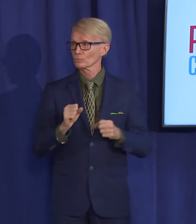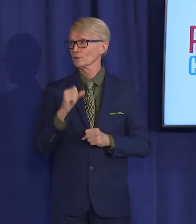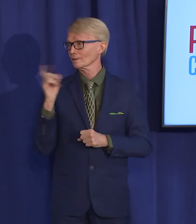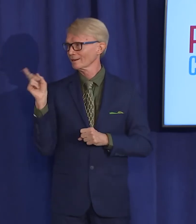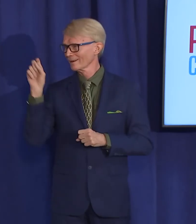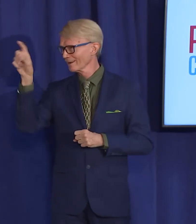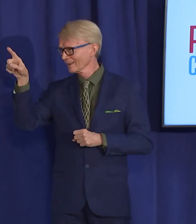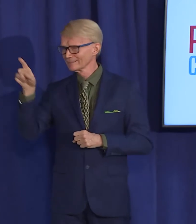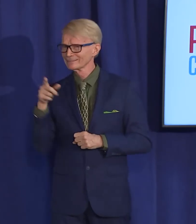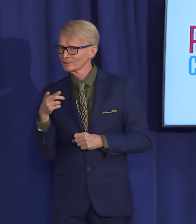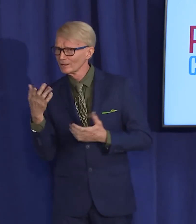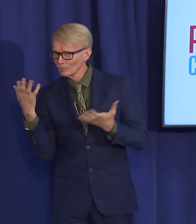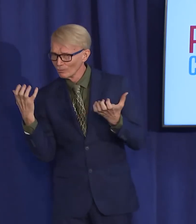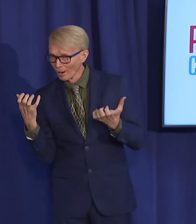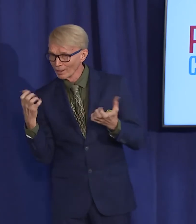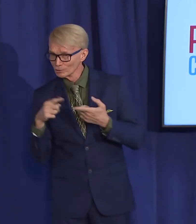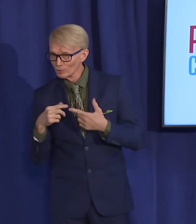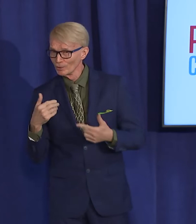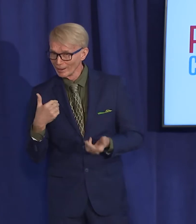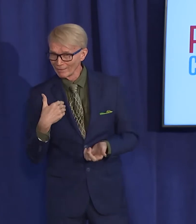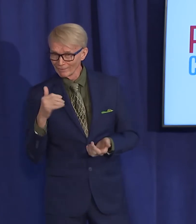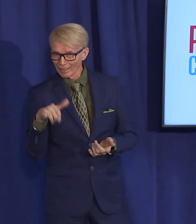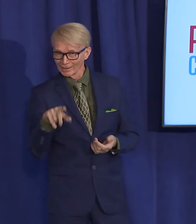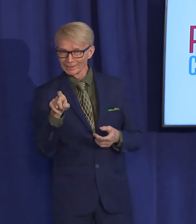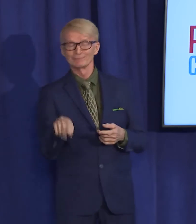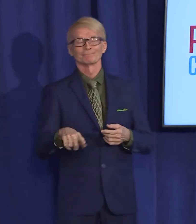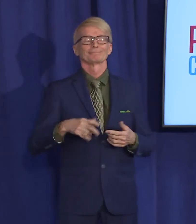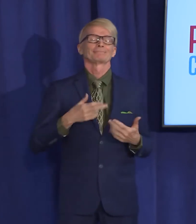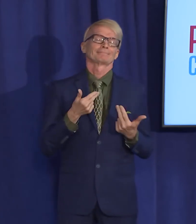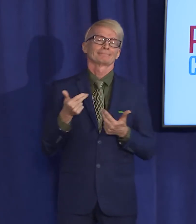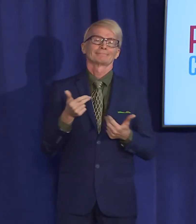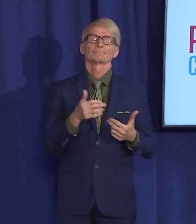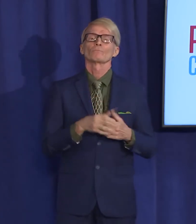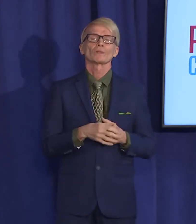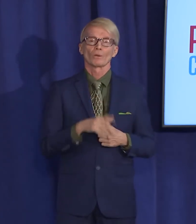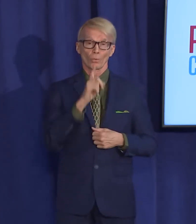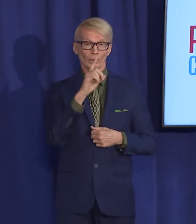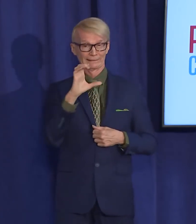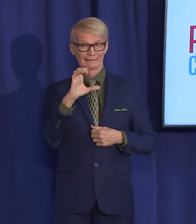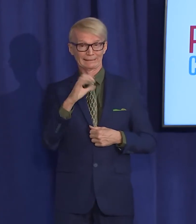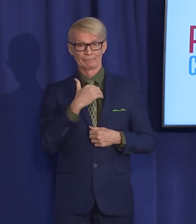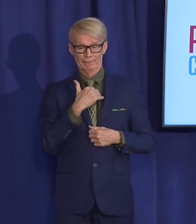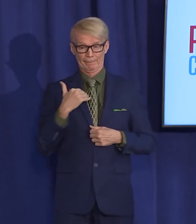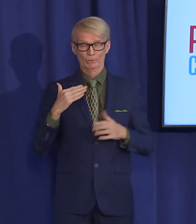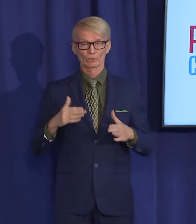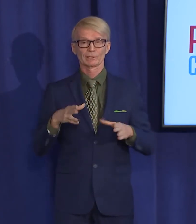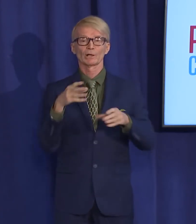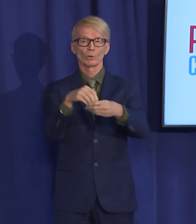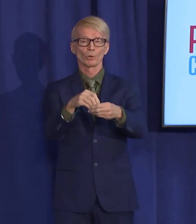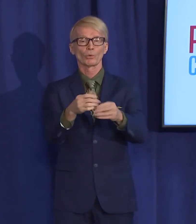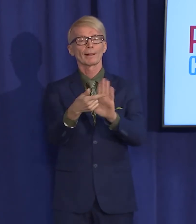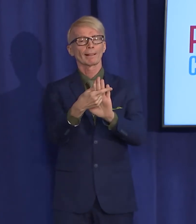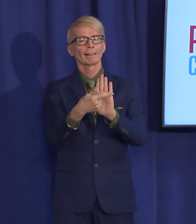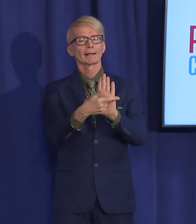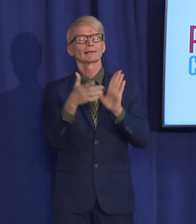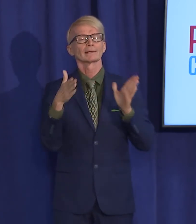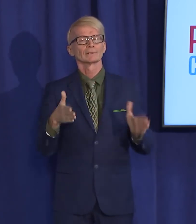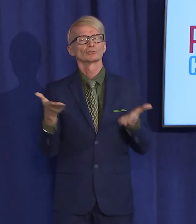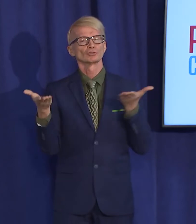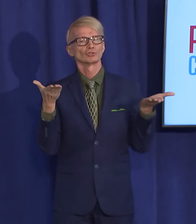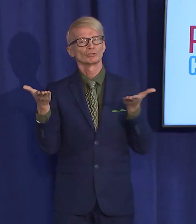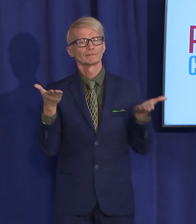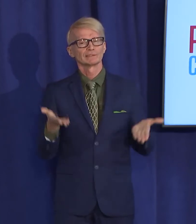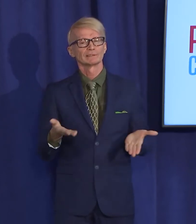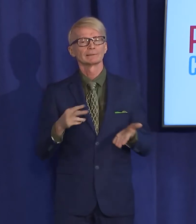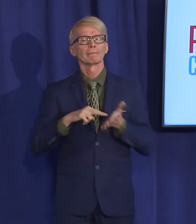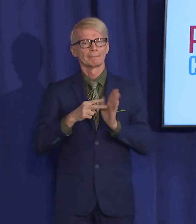1C. And if he wants them to. Yes, exactly. So 1C definitely includes legal. It includes legal services, and that would